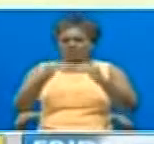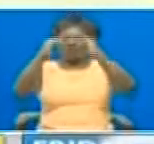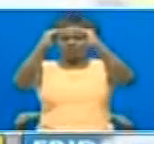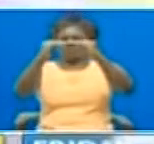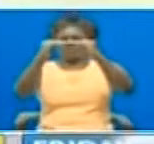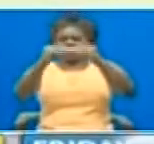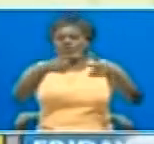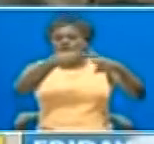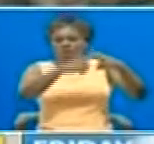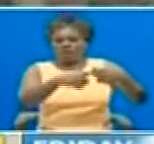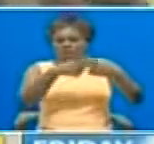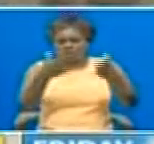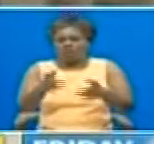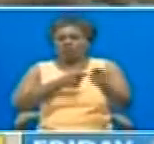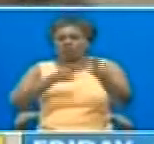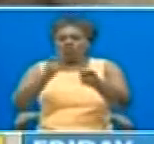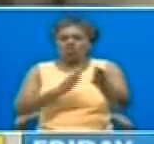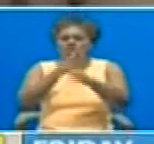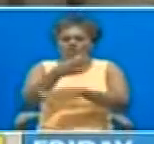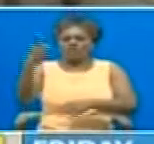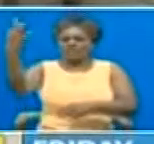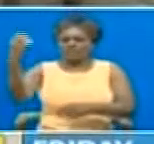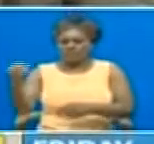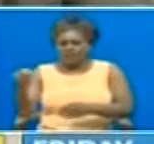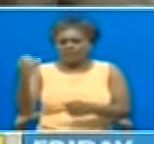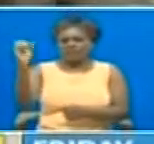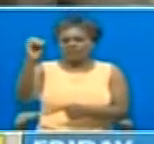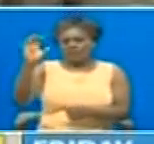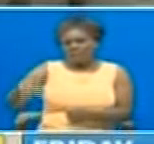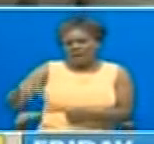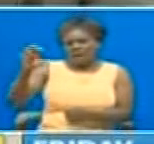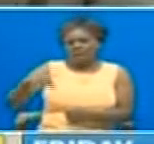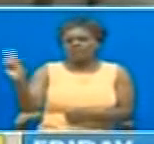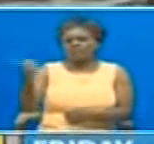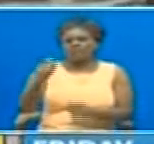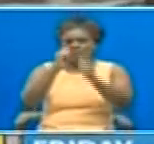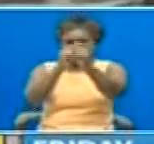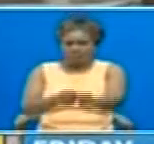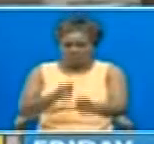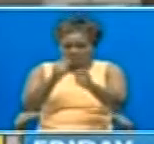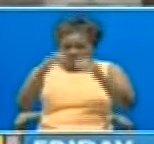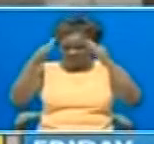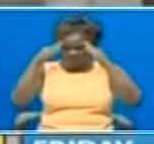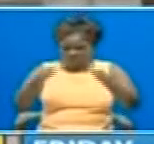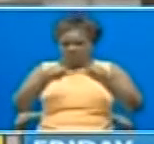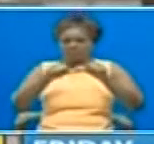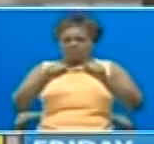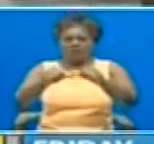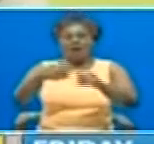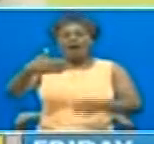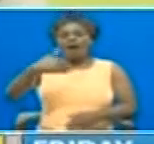The miller currently controls well over 30% of the domestic sugar market, which the Ministry of Agriculture is keen on maintaining. We